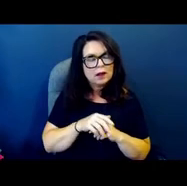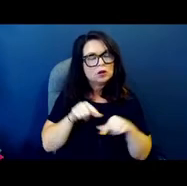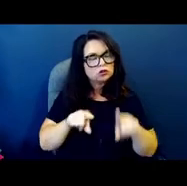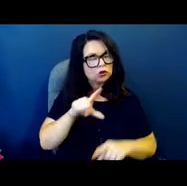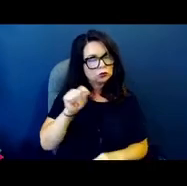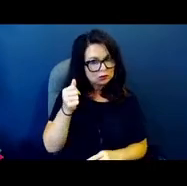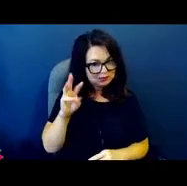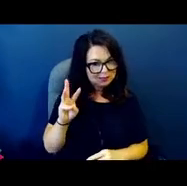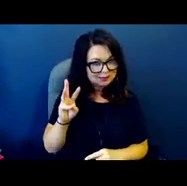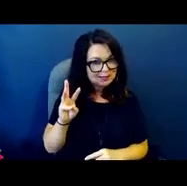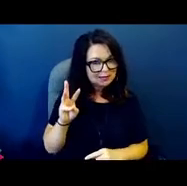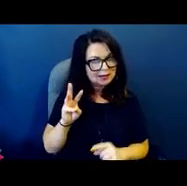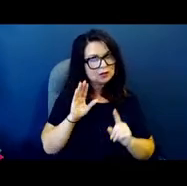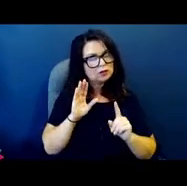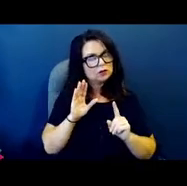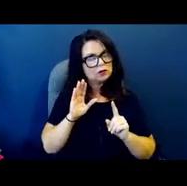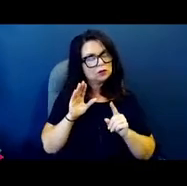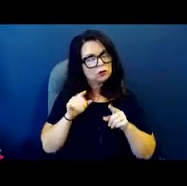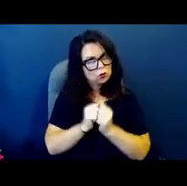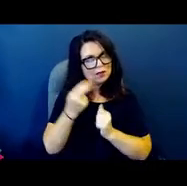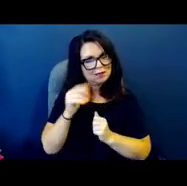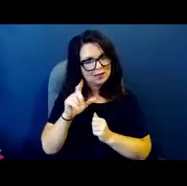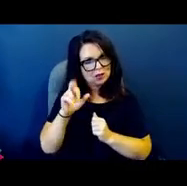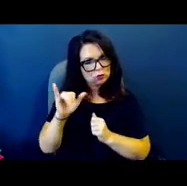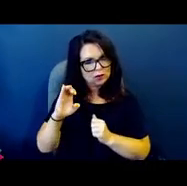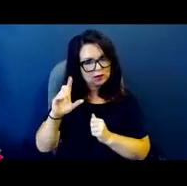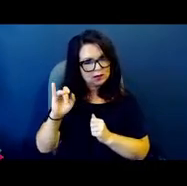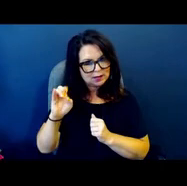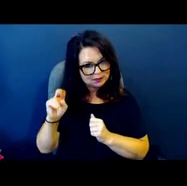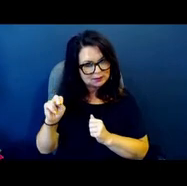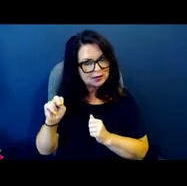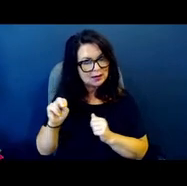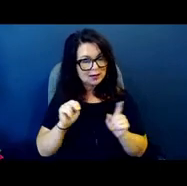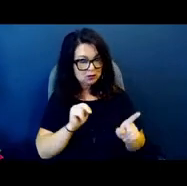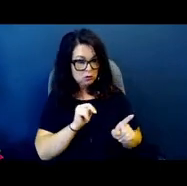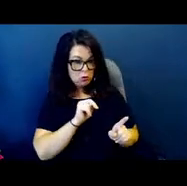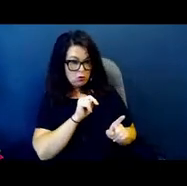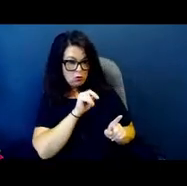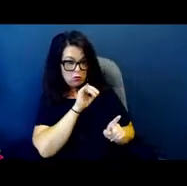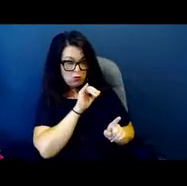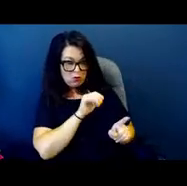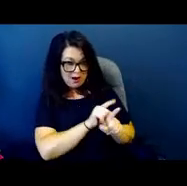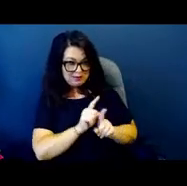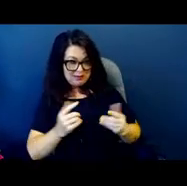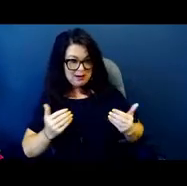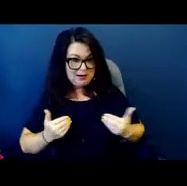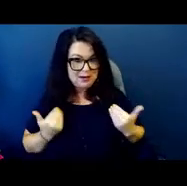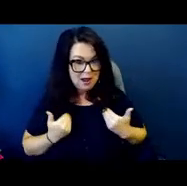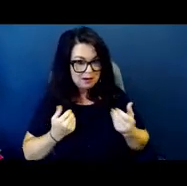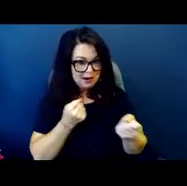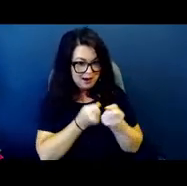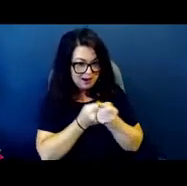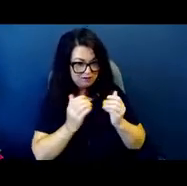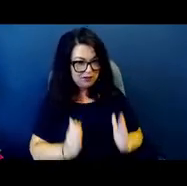can you share, as the person living that moment, as a young advocate, what was that like for